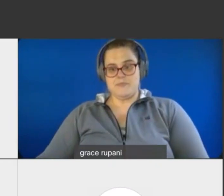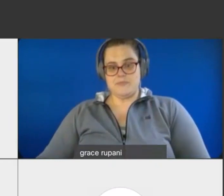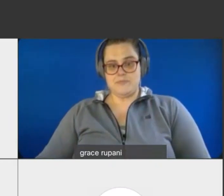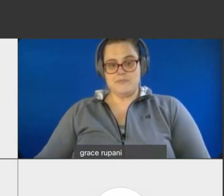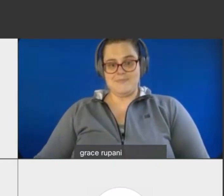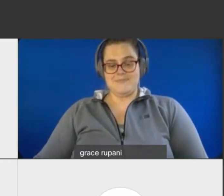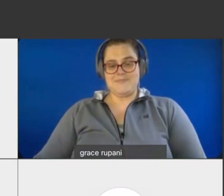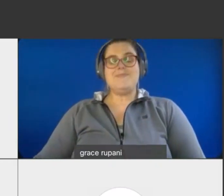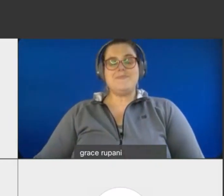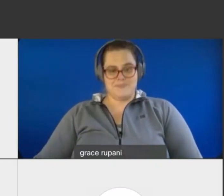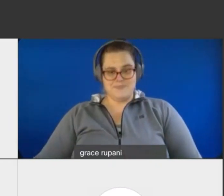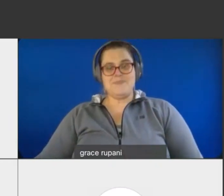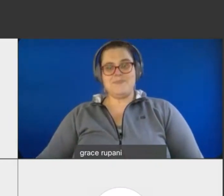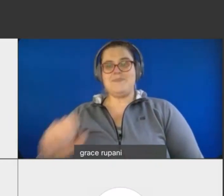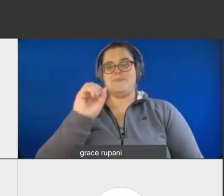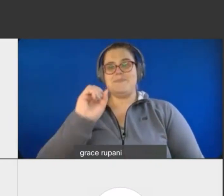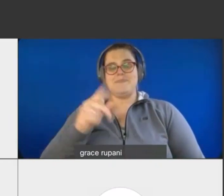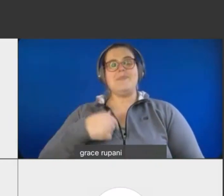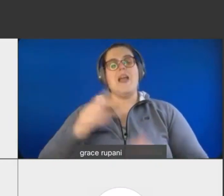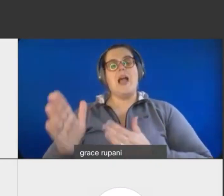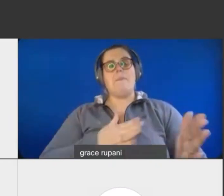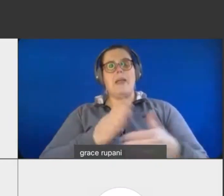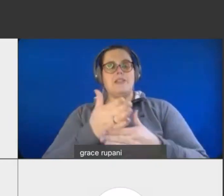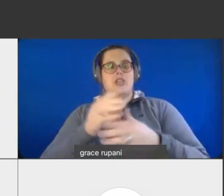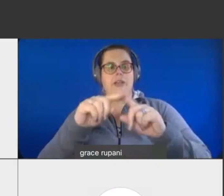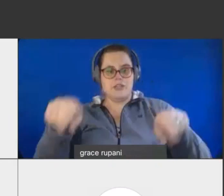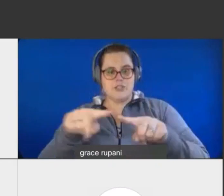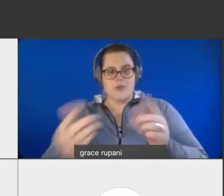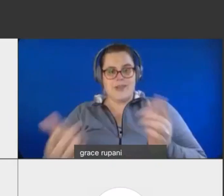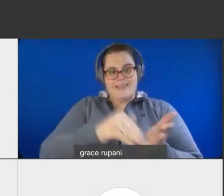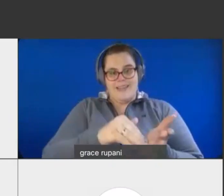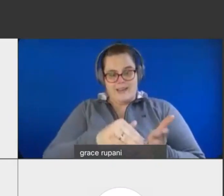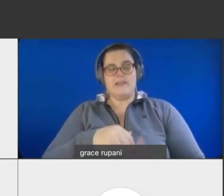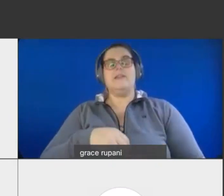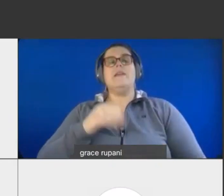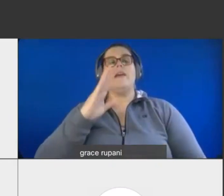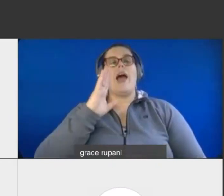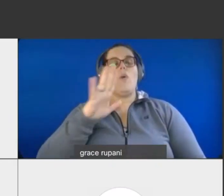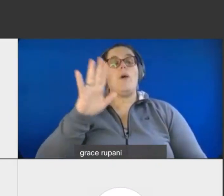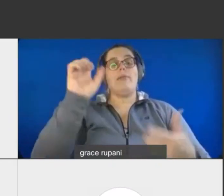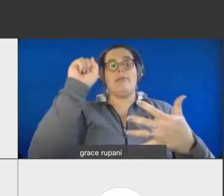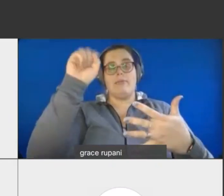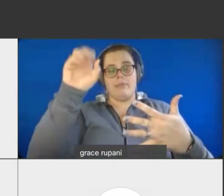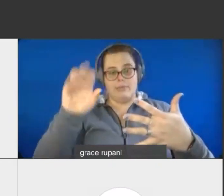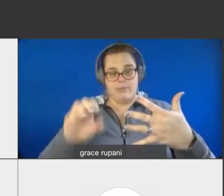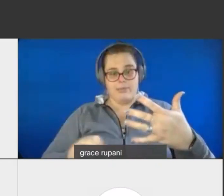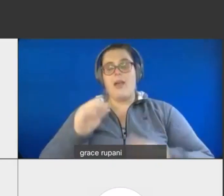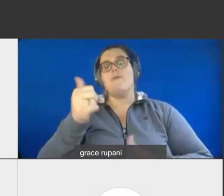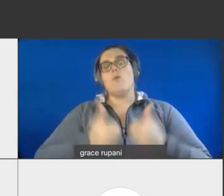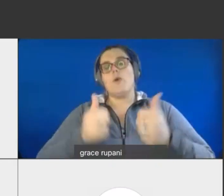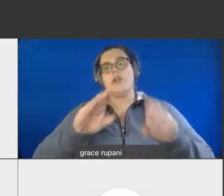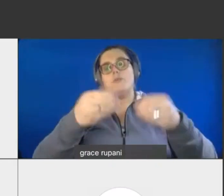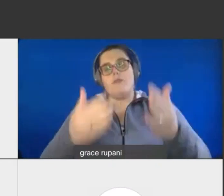Okay, so I'm about to share my screen again. I'm just going to go through the list of people who I'm sorry, of providers that will share their status as